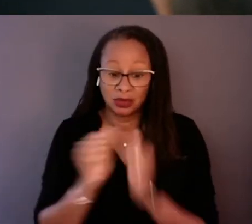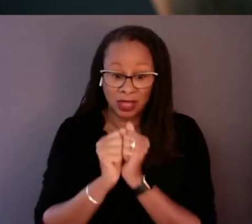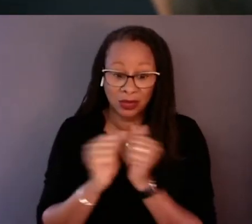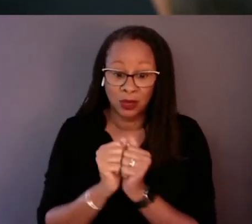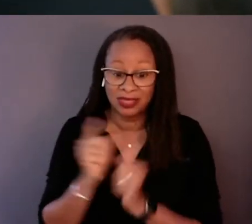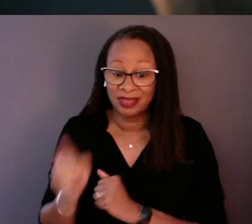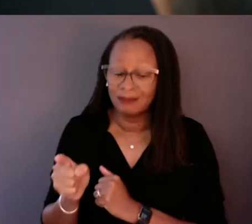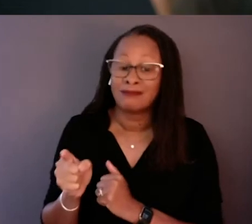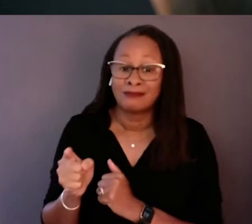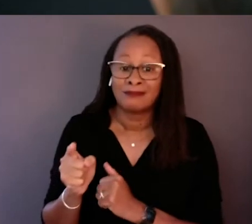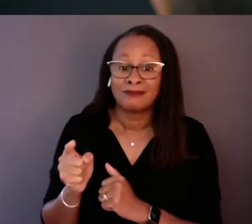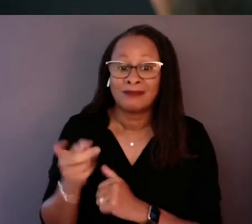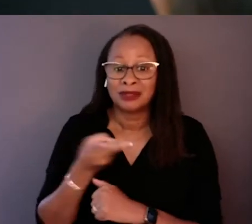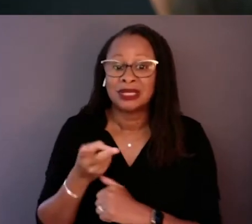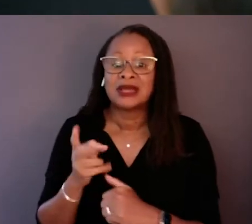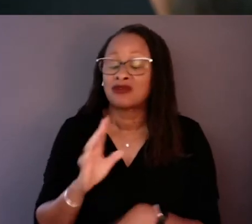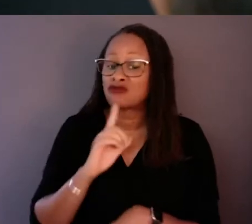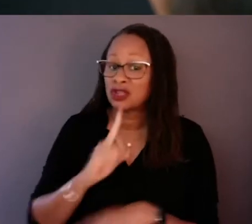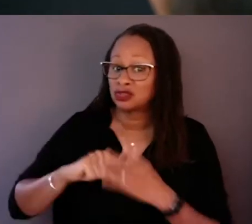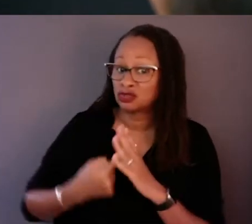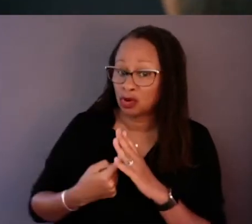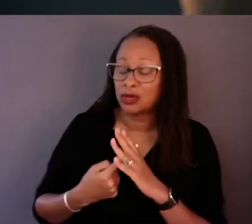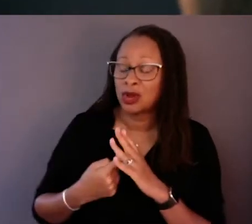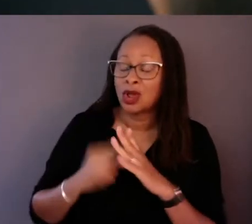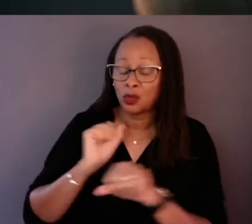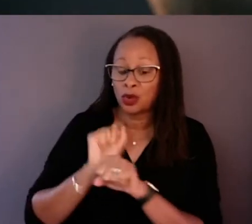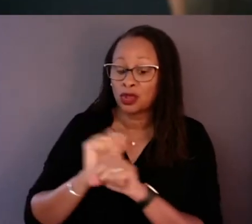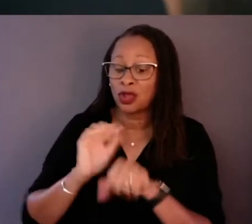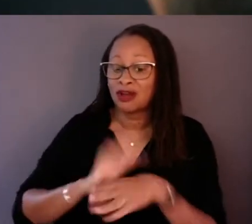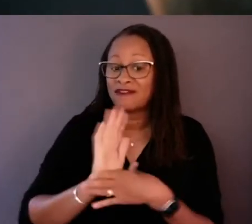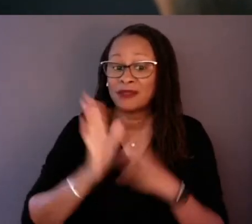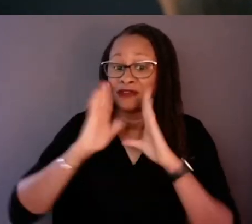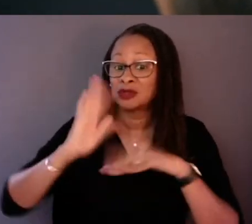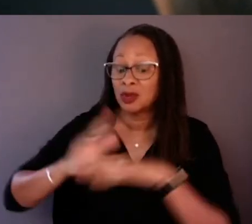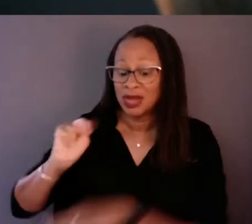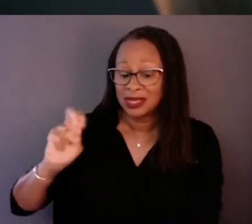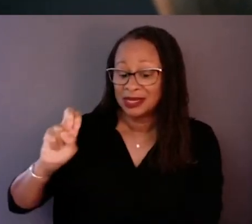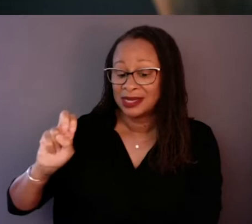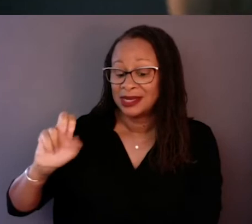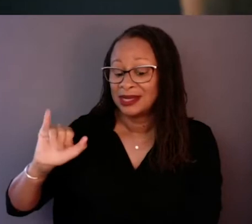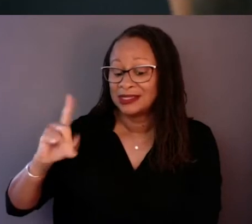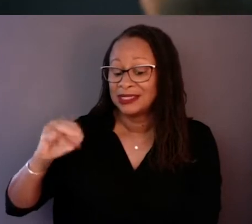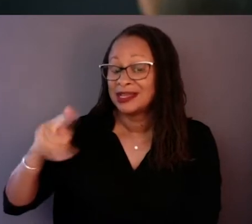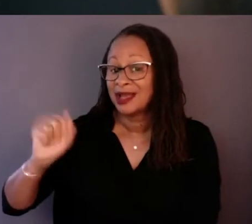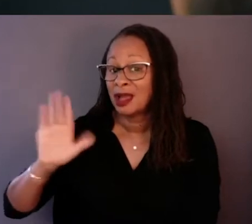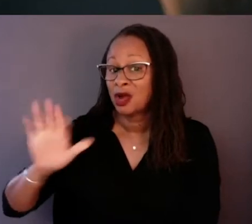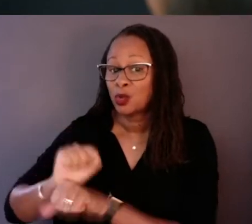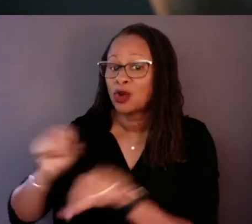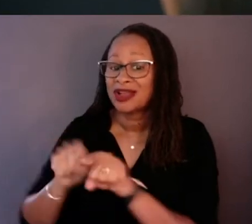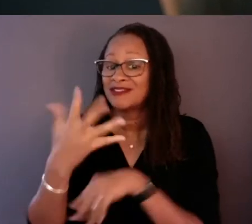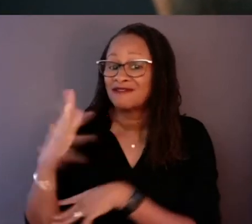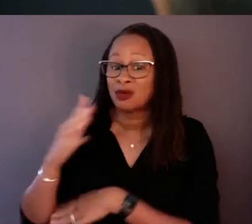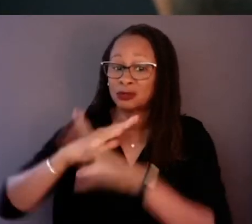was really about Nadinha's life as a forest protector. And then that really quickly intersected with the Uruwau as the